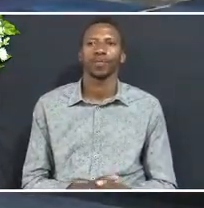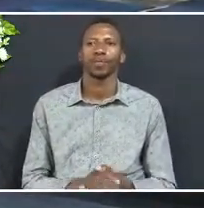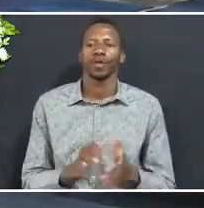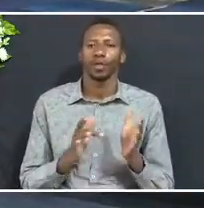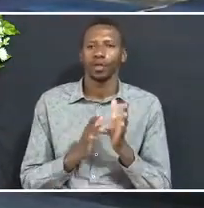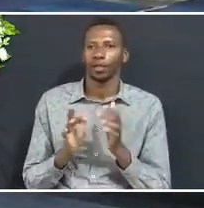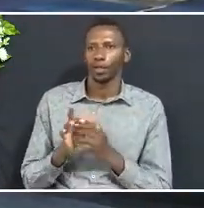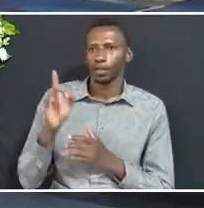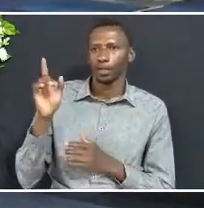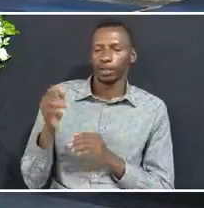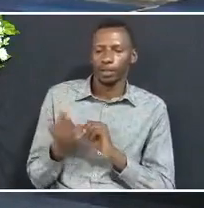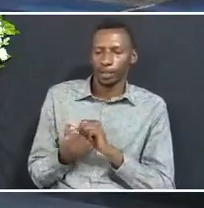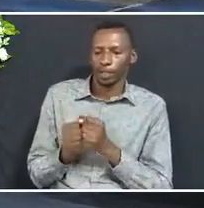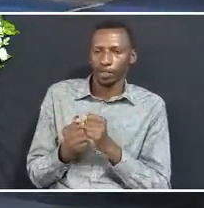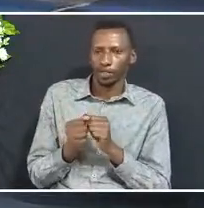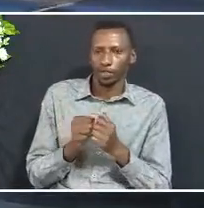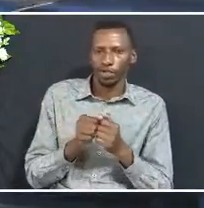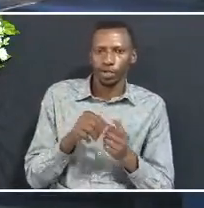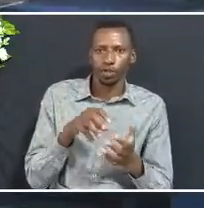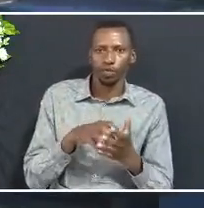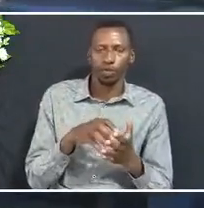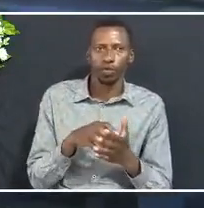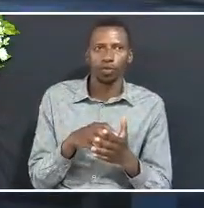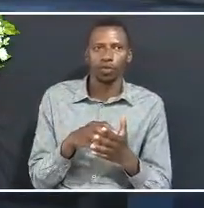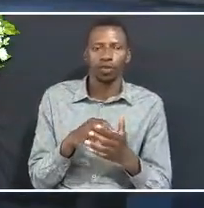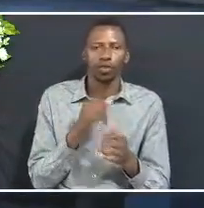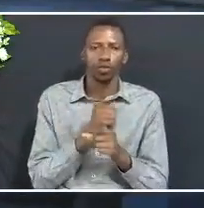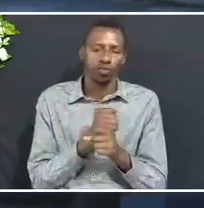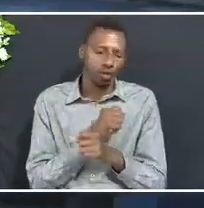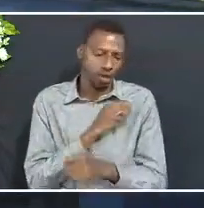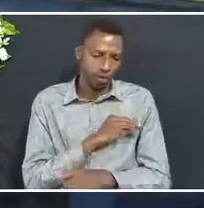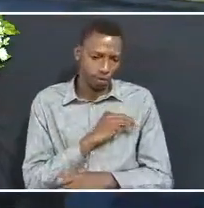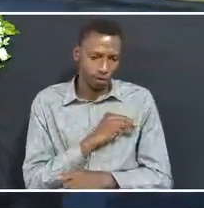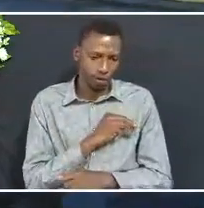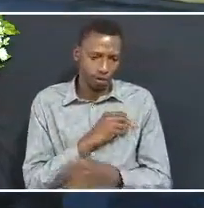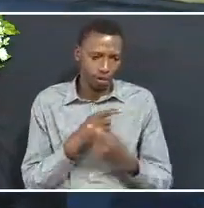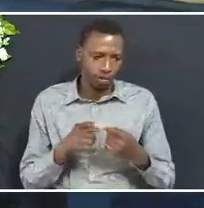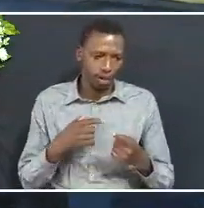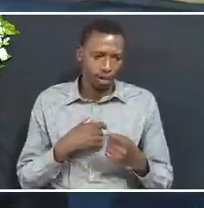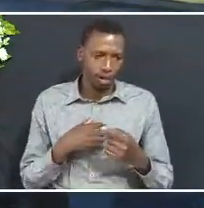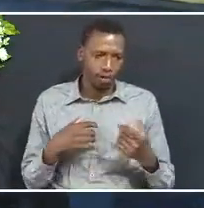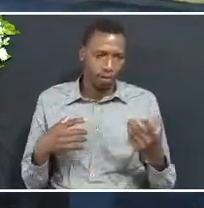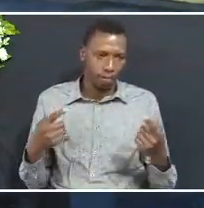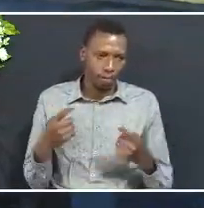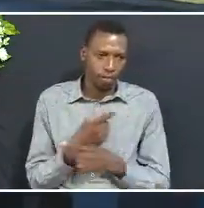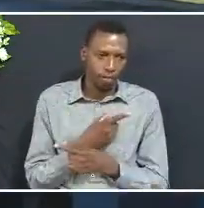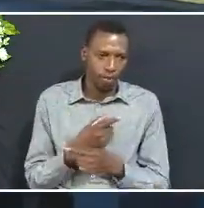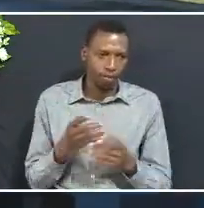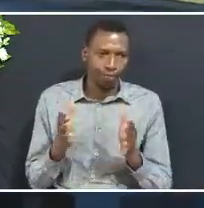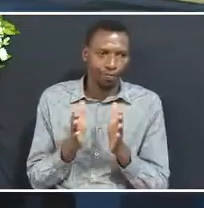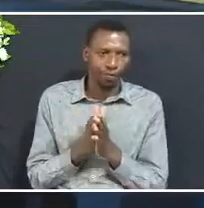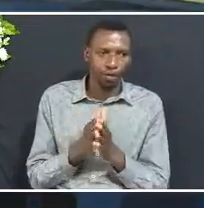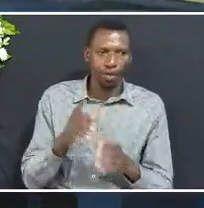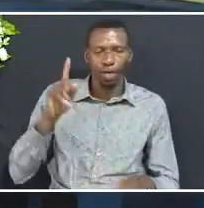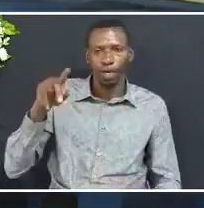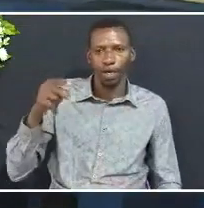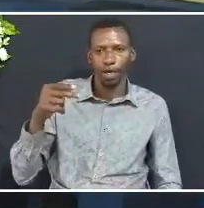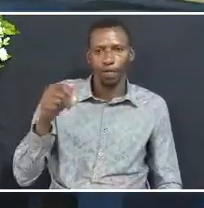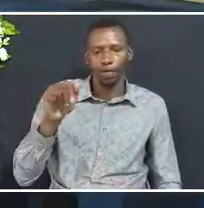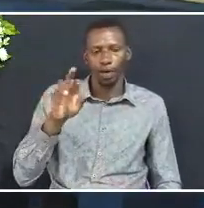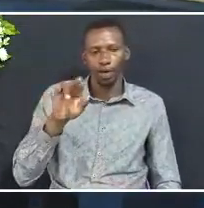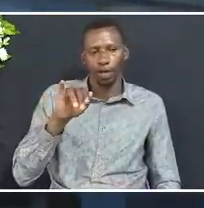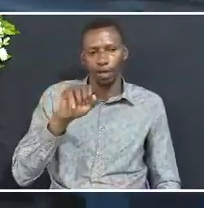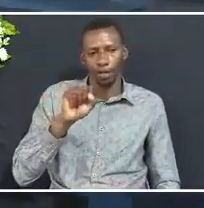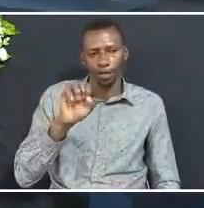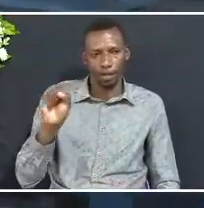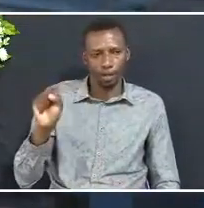changing position. He was doing mission, but there was a conflict by the Pharisees against this mission. And so